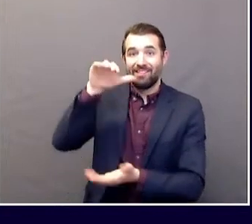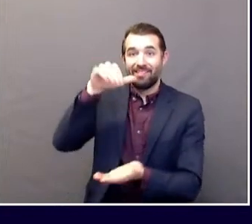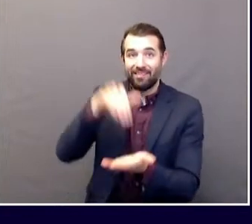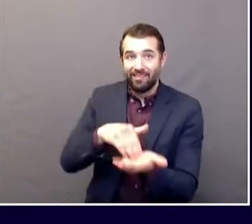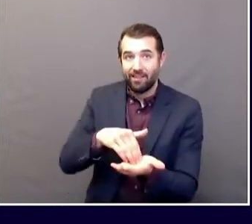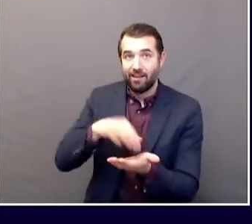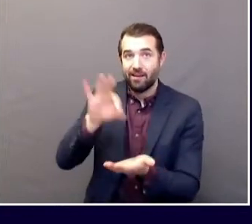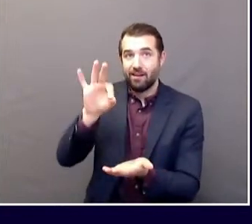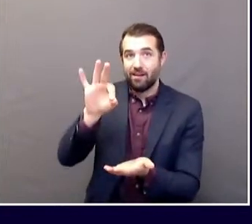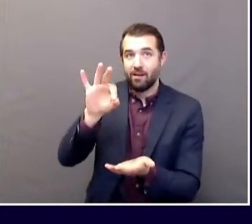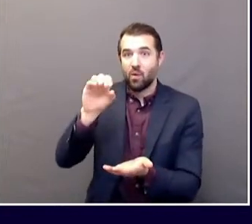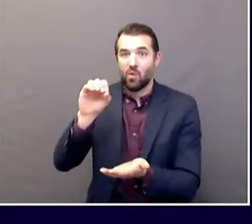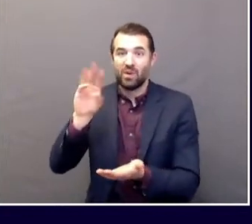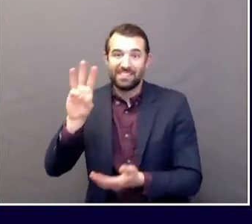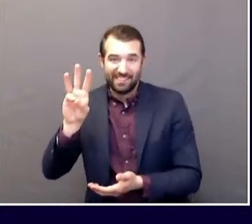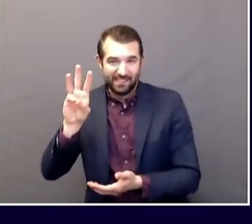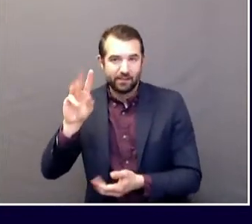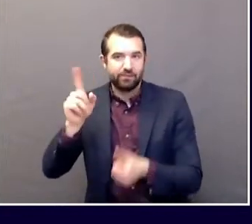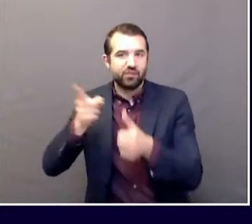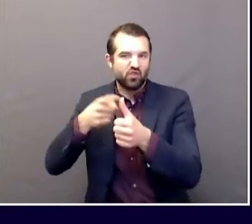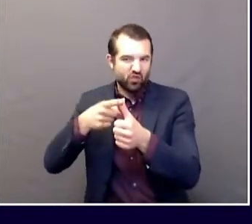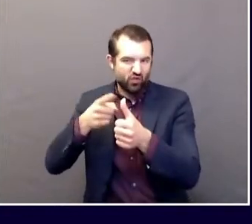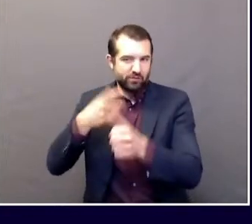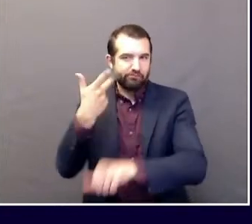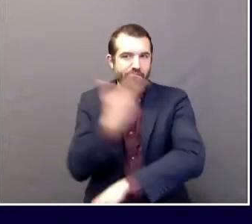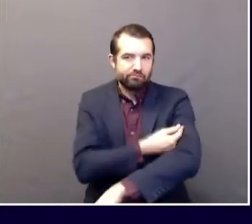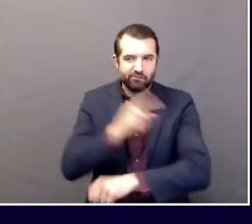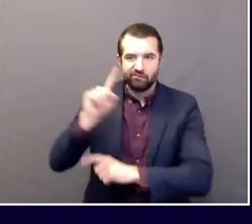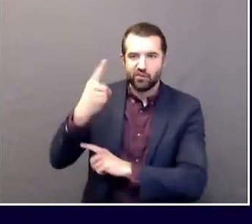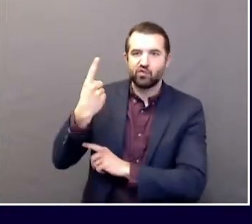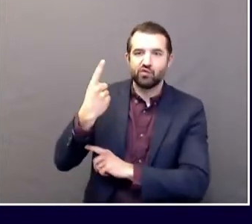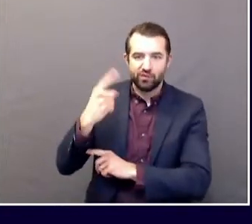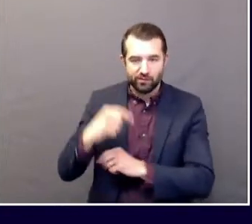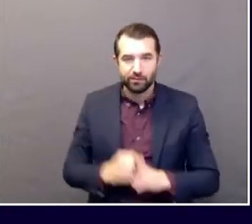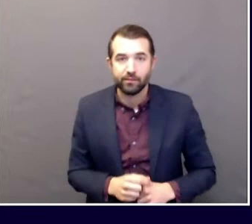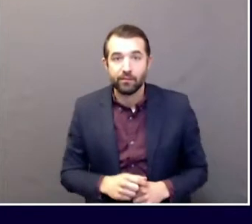185,906 of those doses are first doses, and